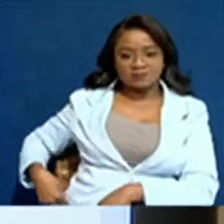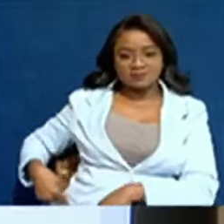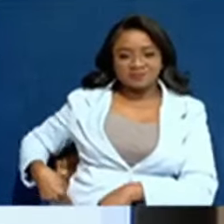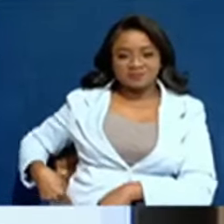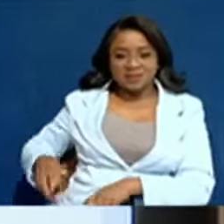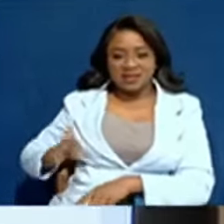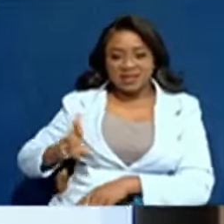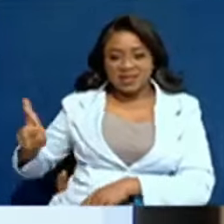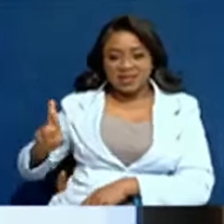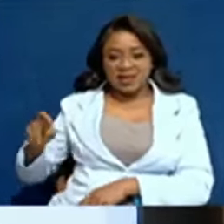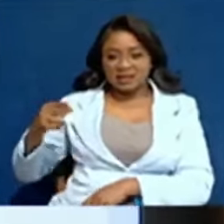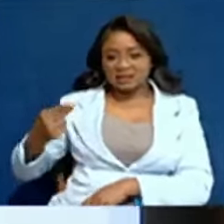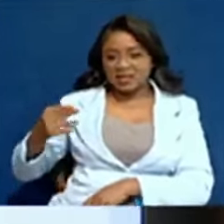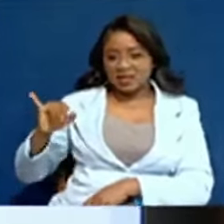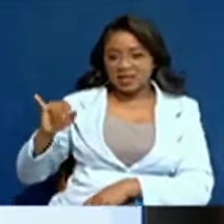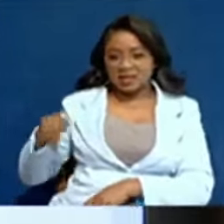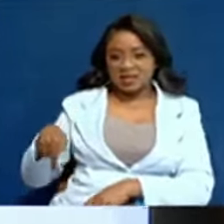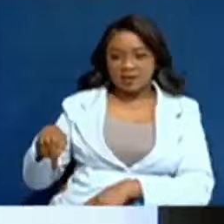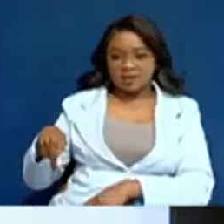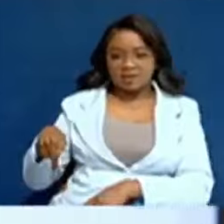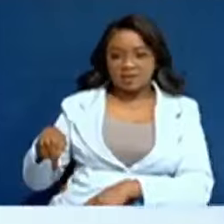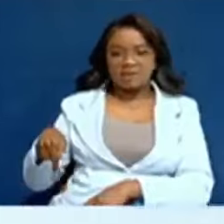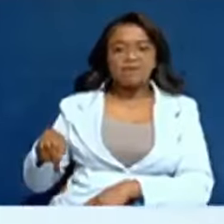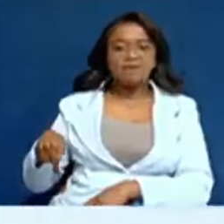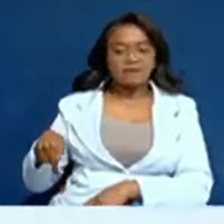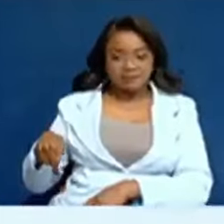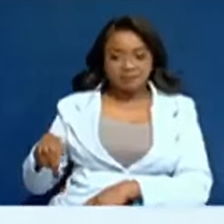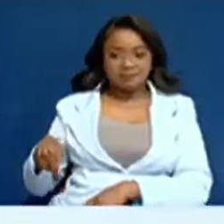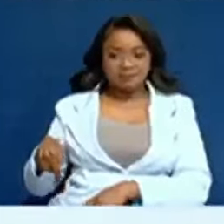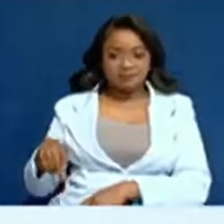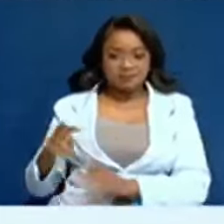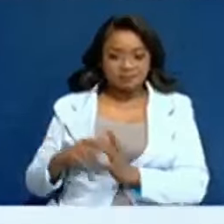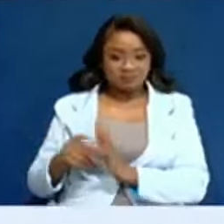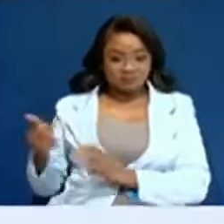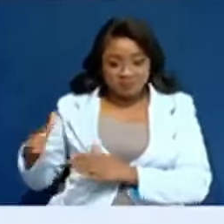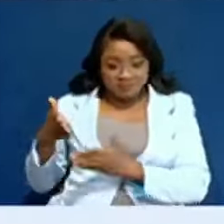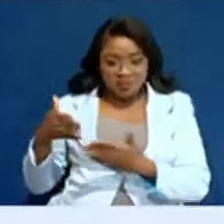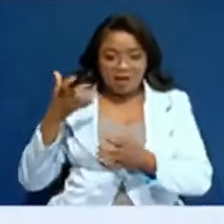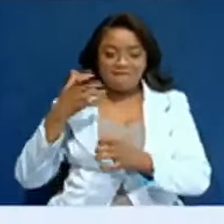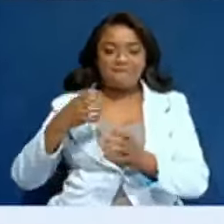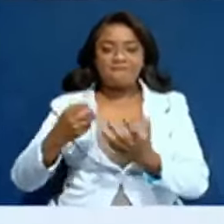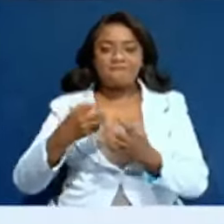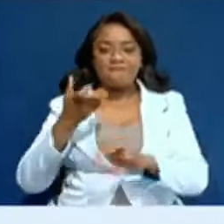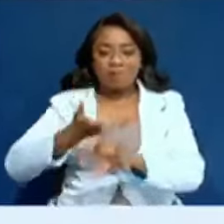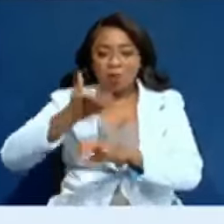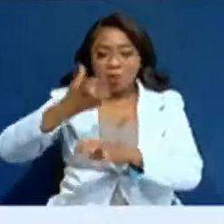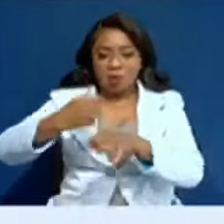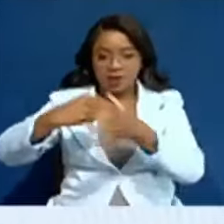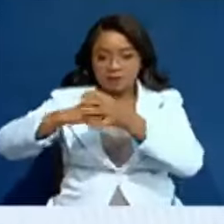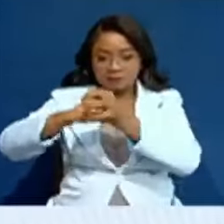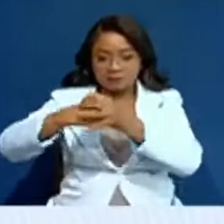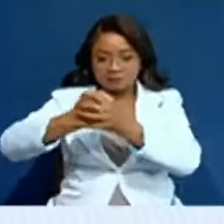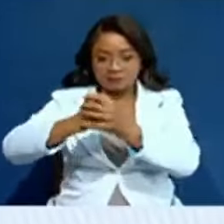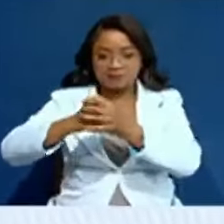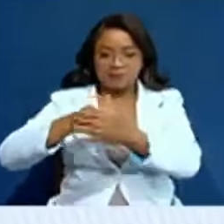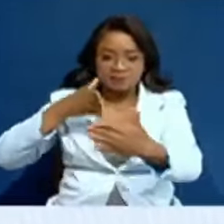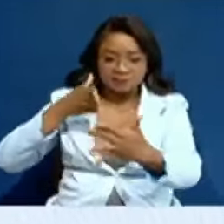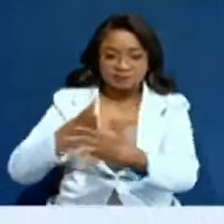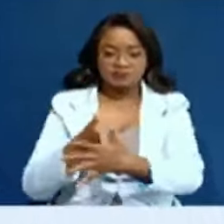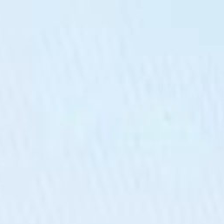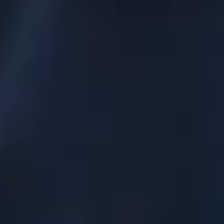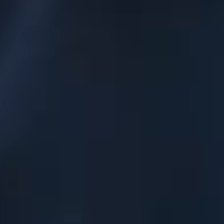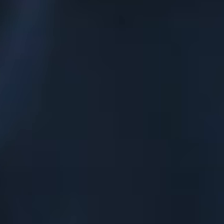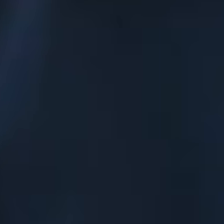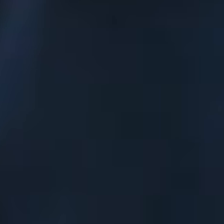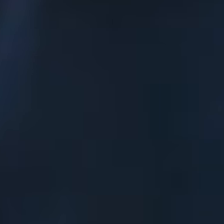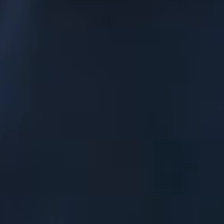hip. So it was fortunate to be in a sideways direction, missing the major blood vessels that